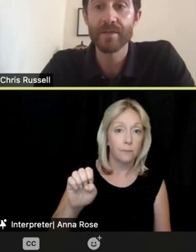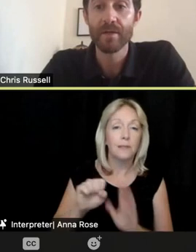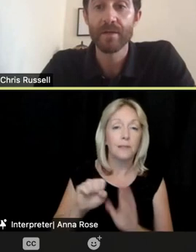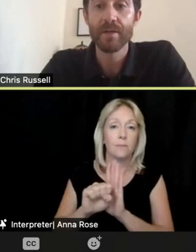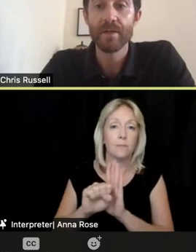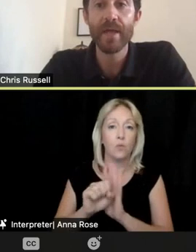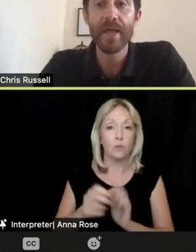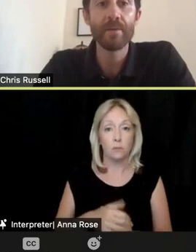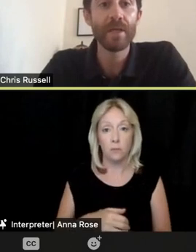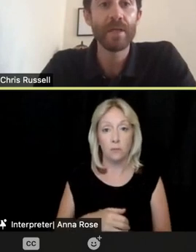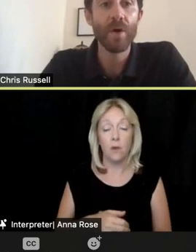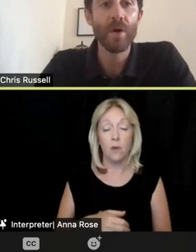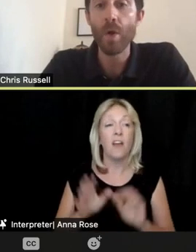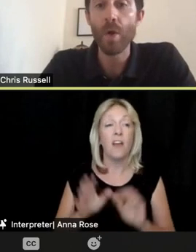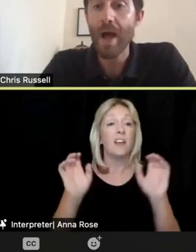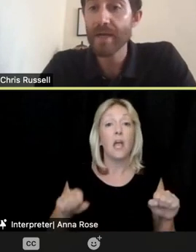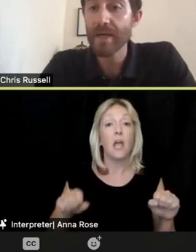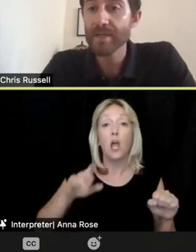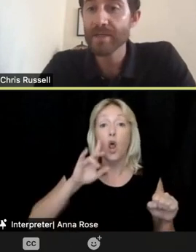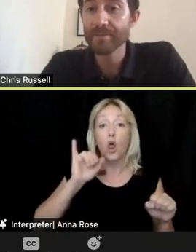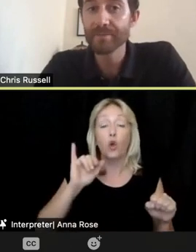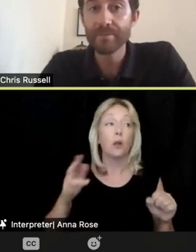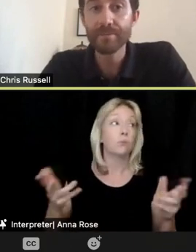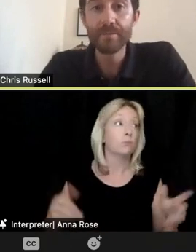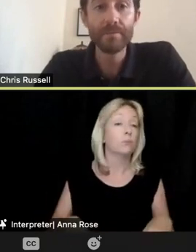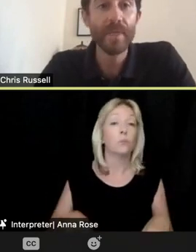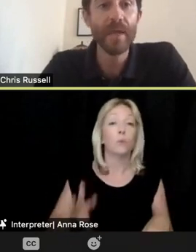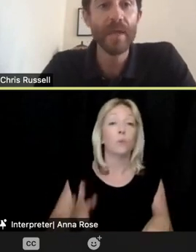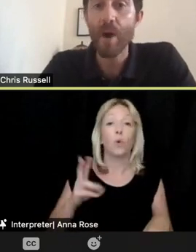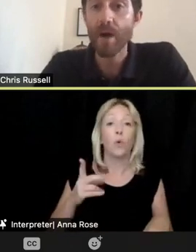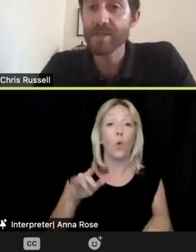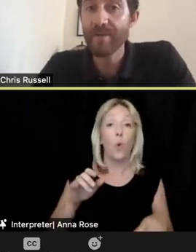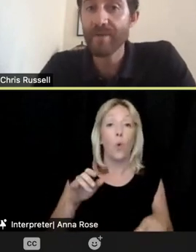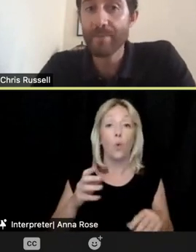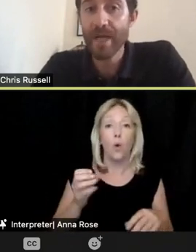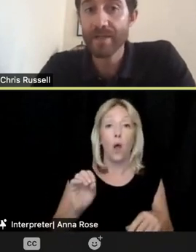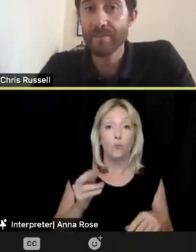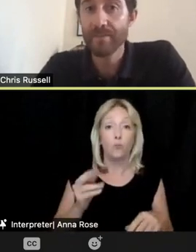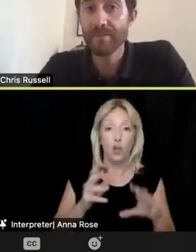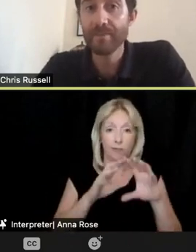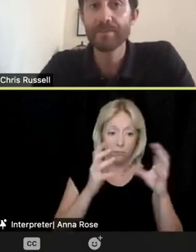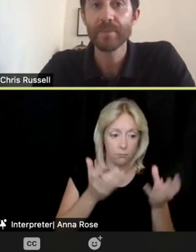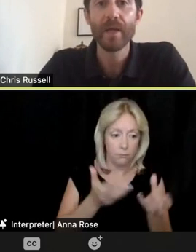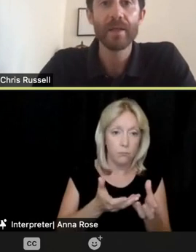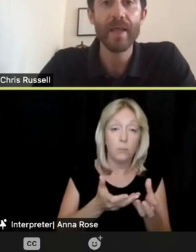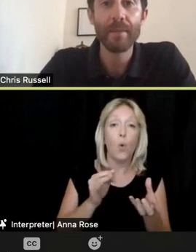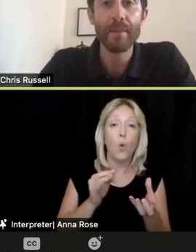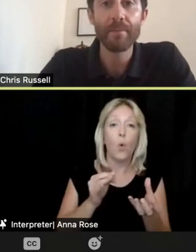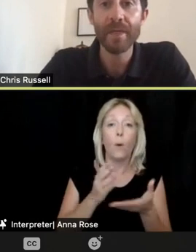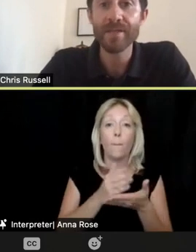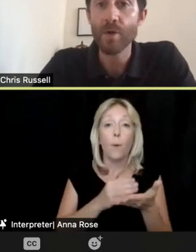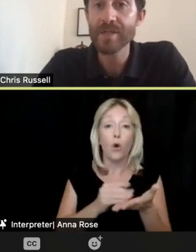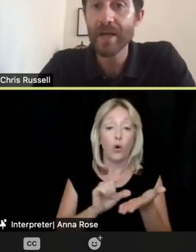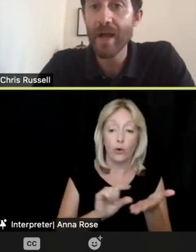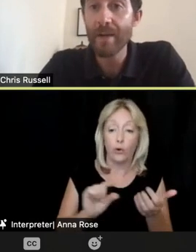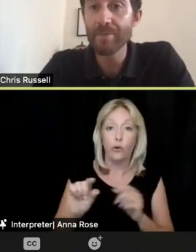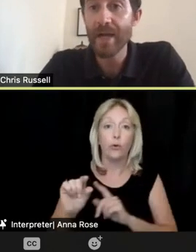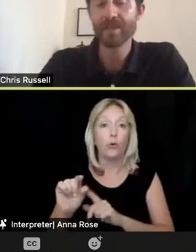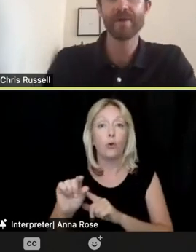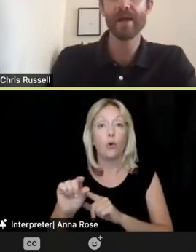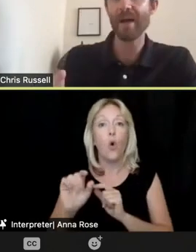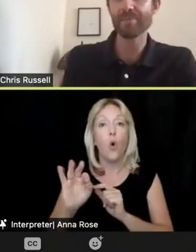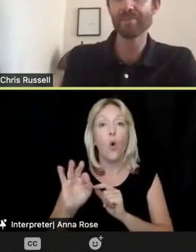different things. They can be whole objects. They can be parts of objects. They can be